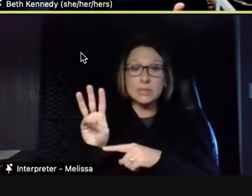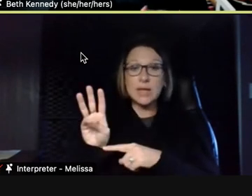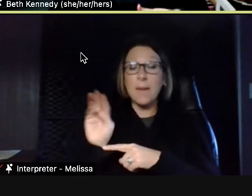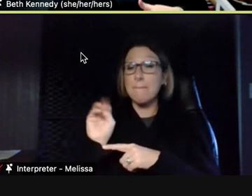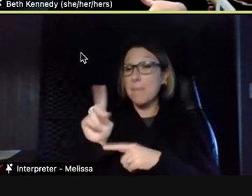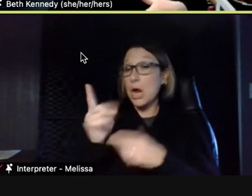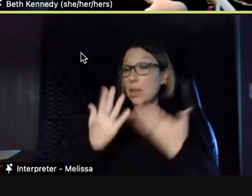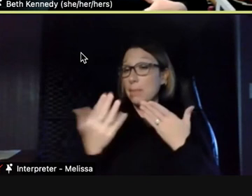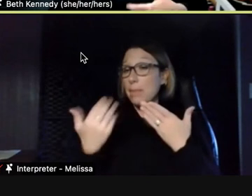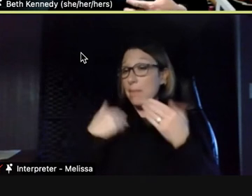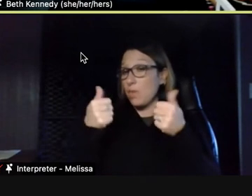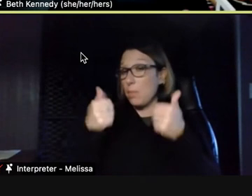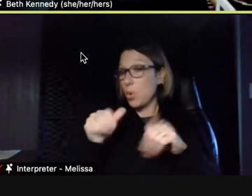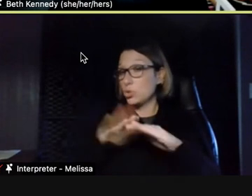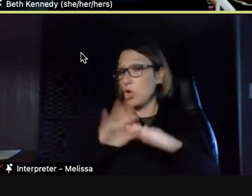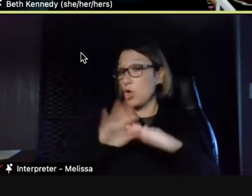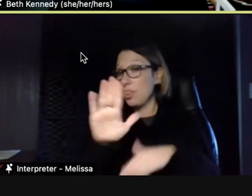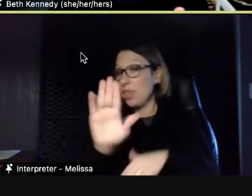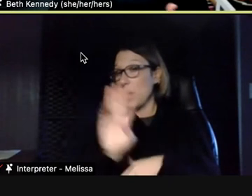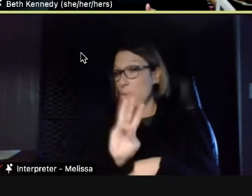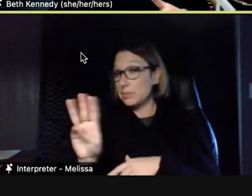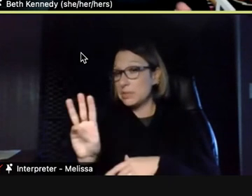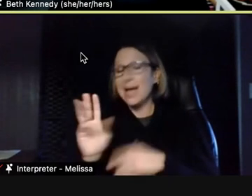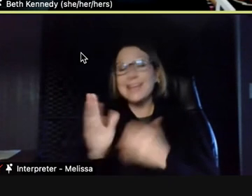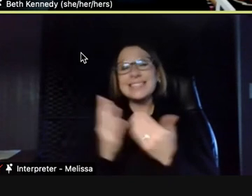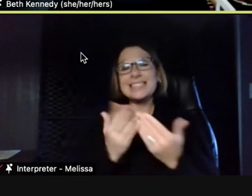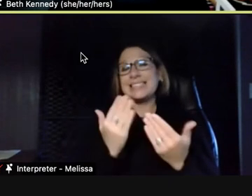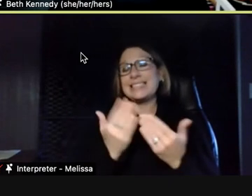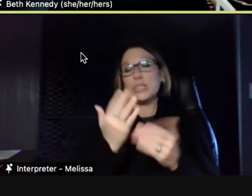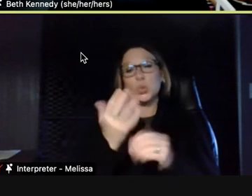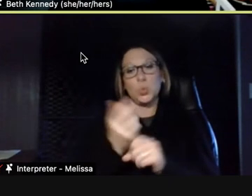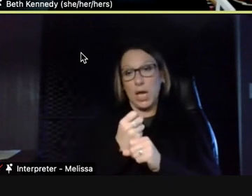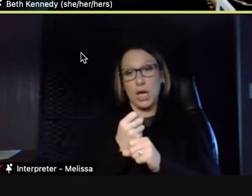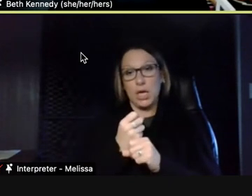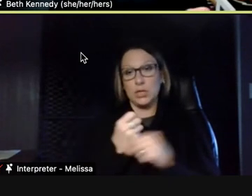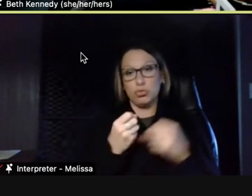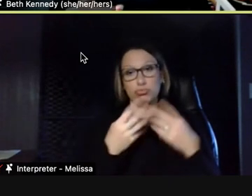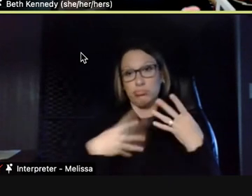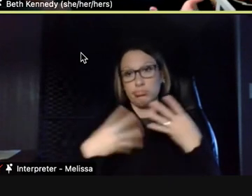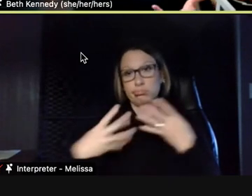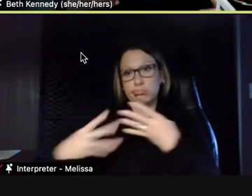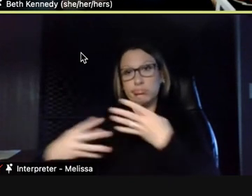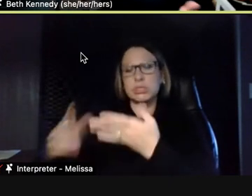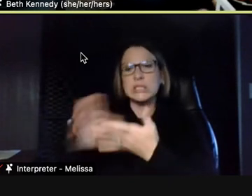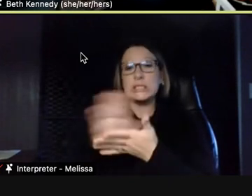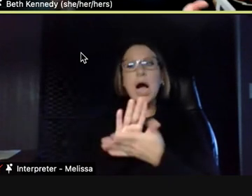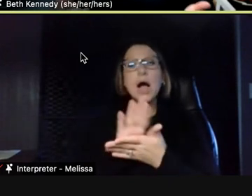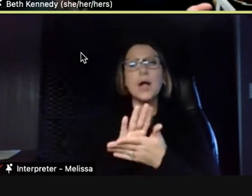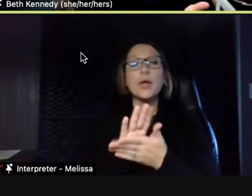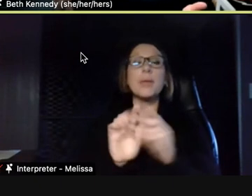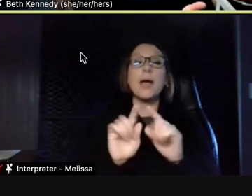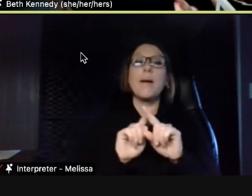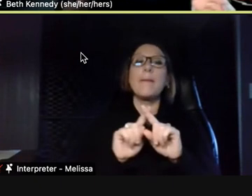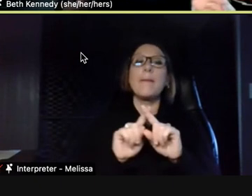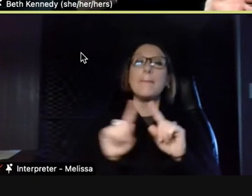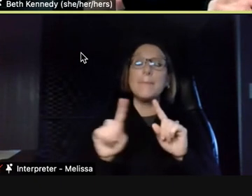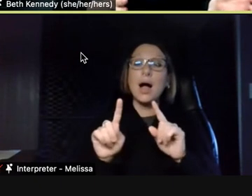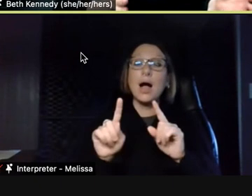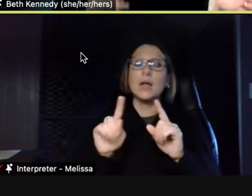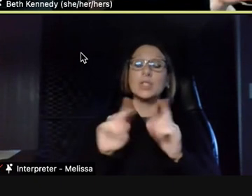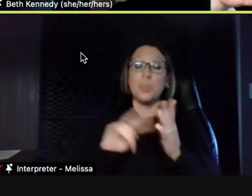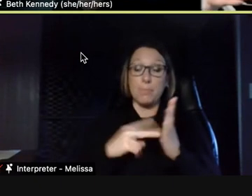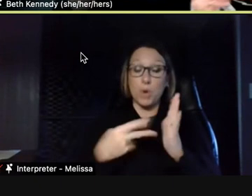their website. It's very easy to get. It's a multiple page document, but it's meant to say to the team, listen,